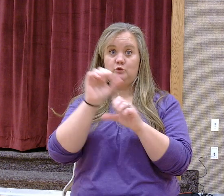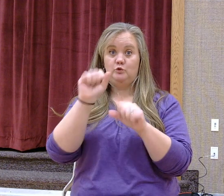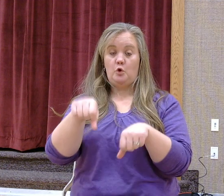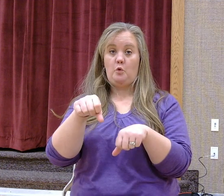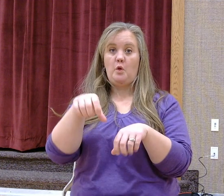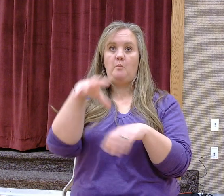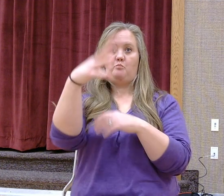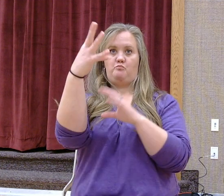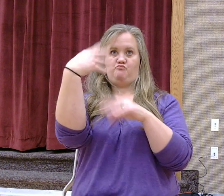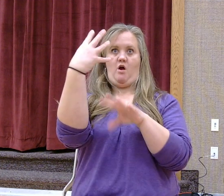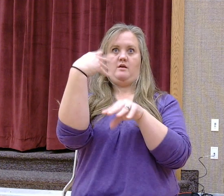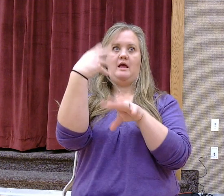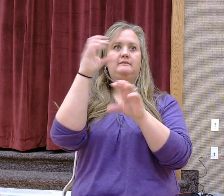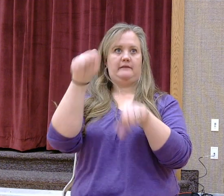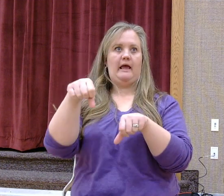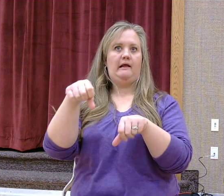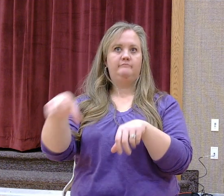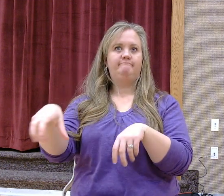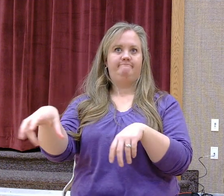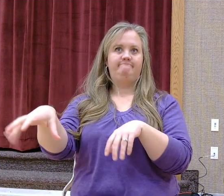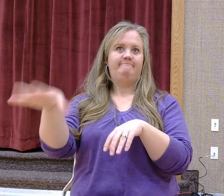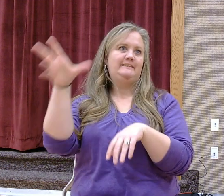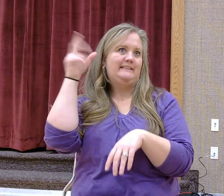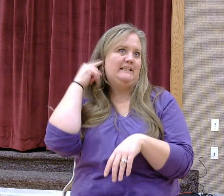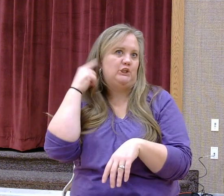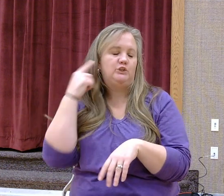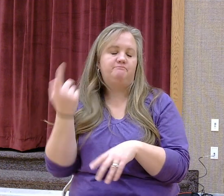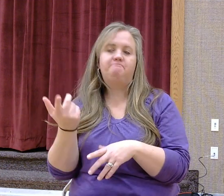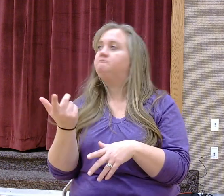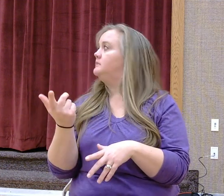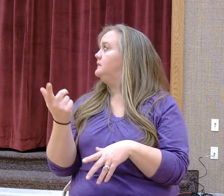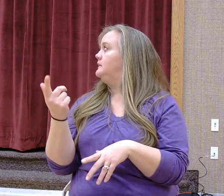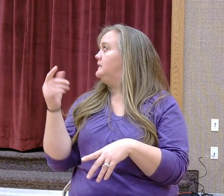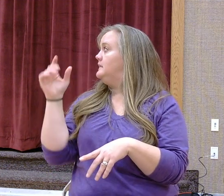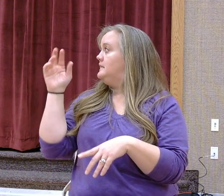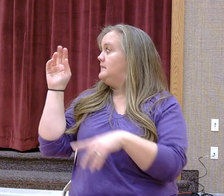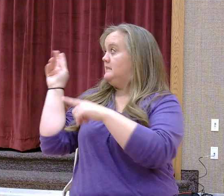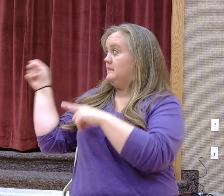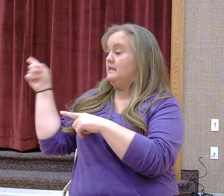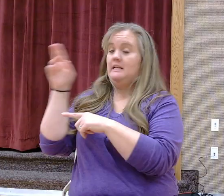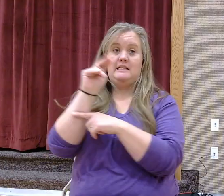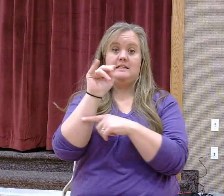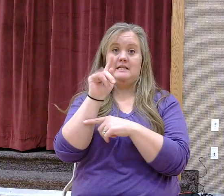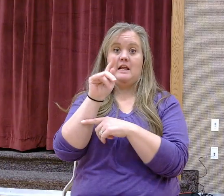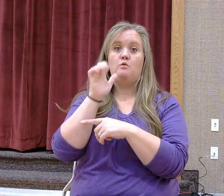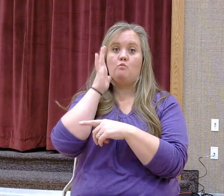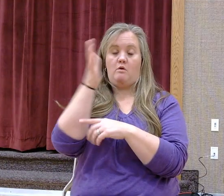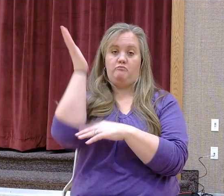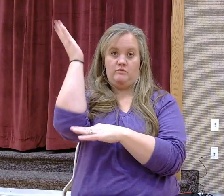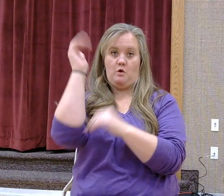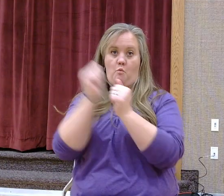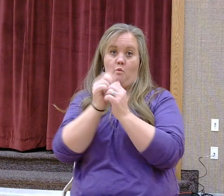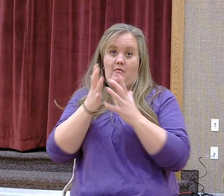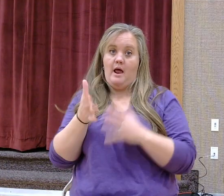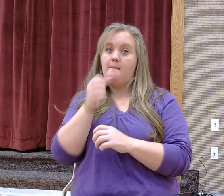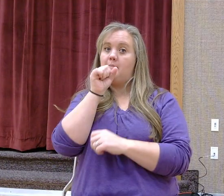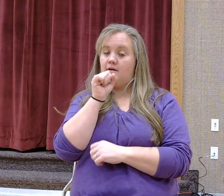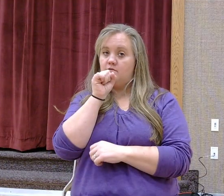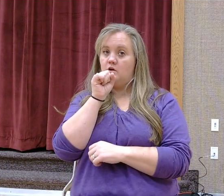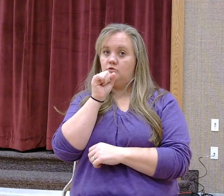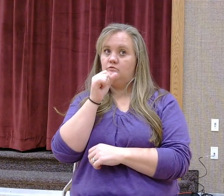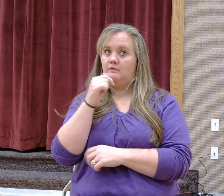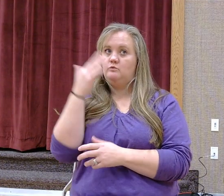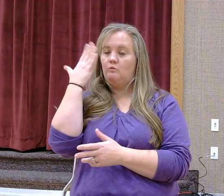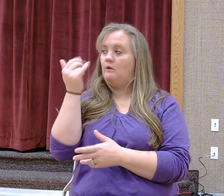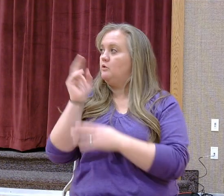broadcast can pick it up. So, and then Nate will present without a microphone. So that's why we're using